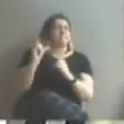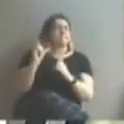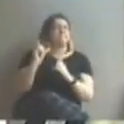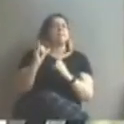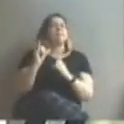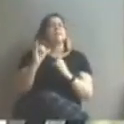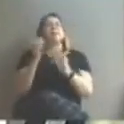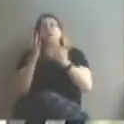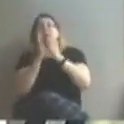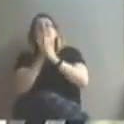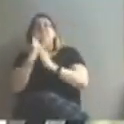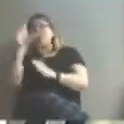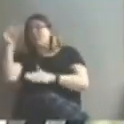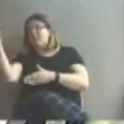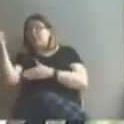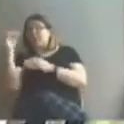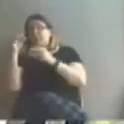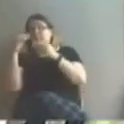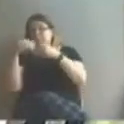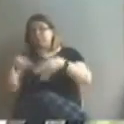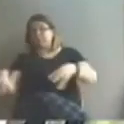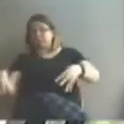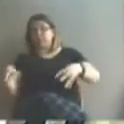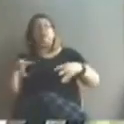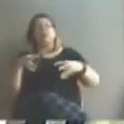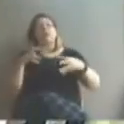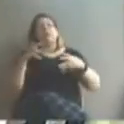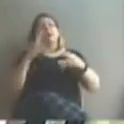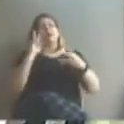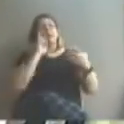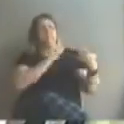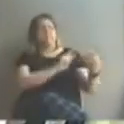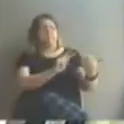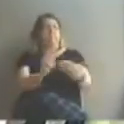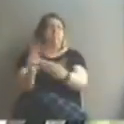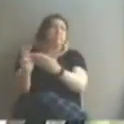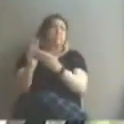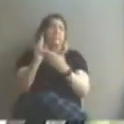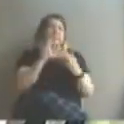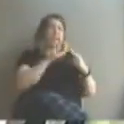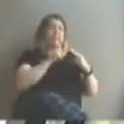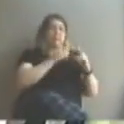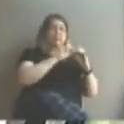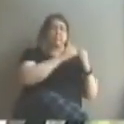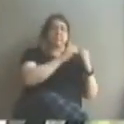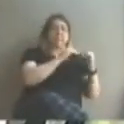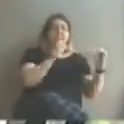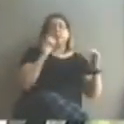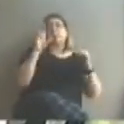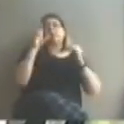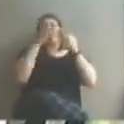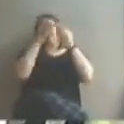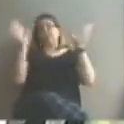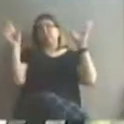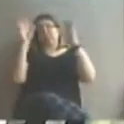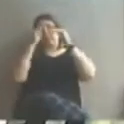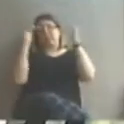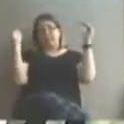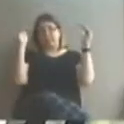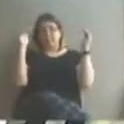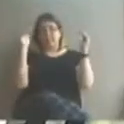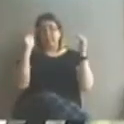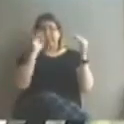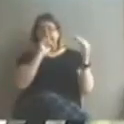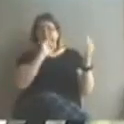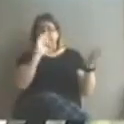for other org charts, and to look at org charts across the district from either a departmental level or a district-wide level, to